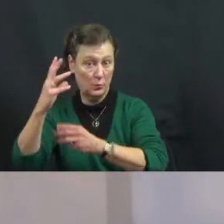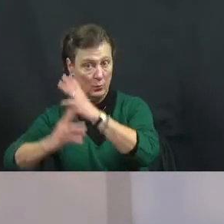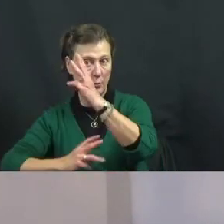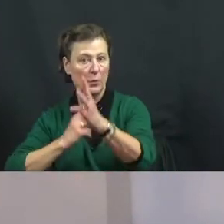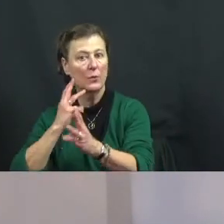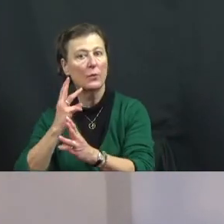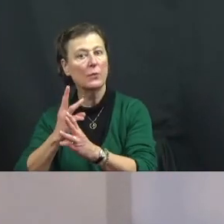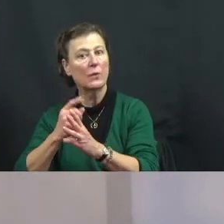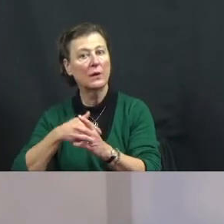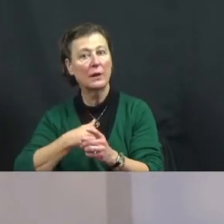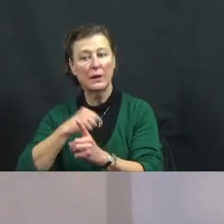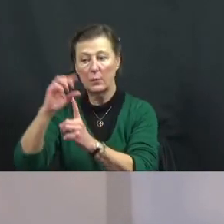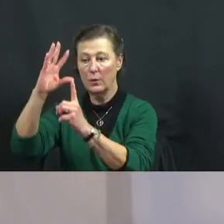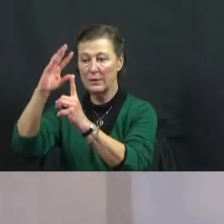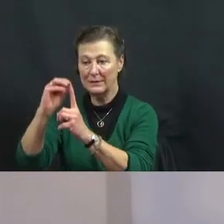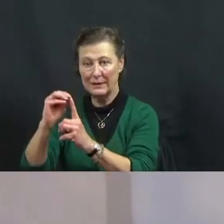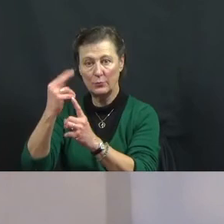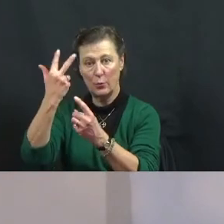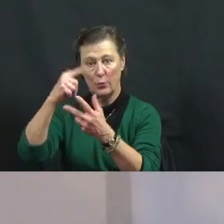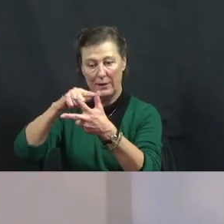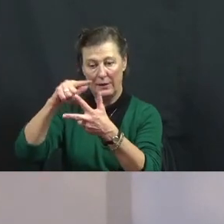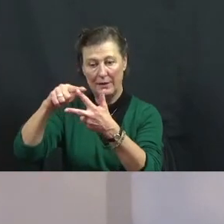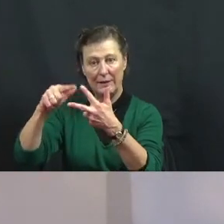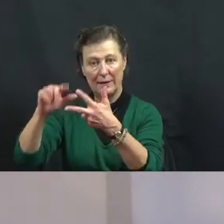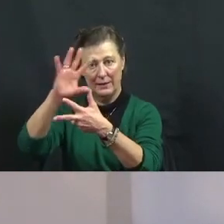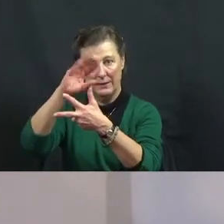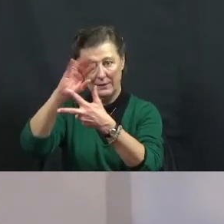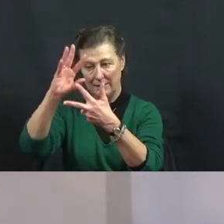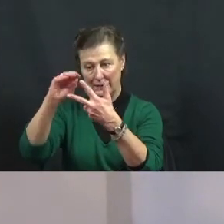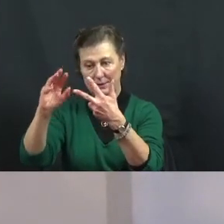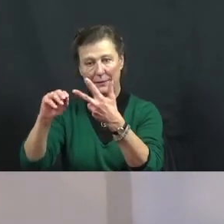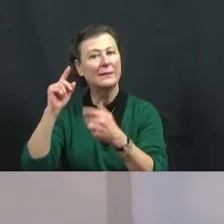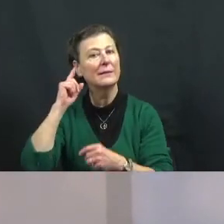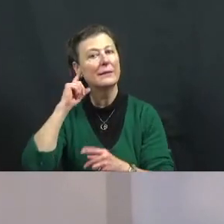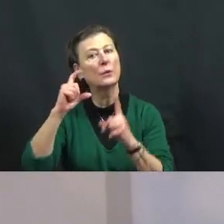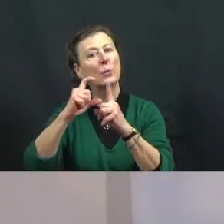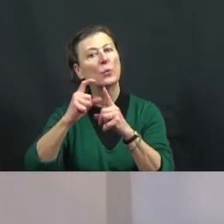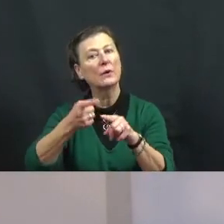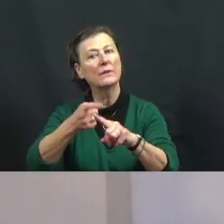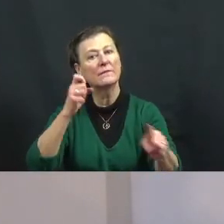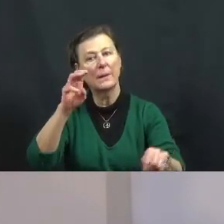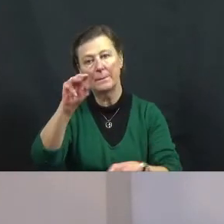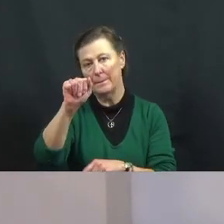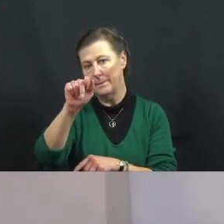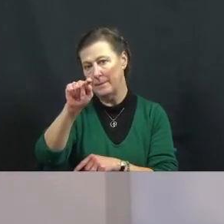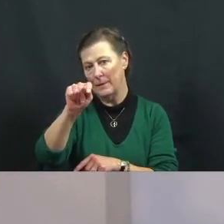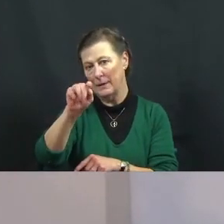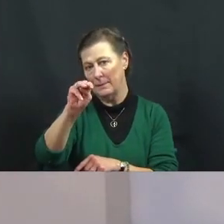As we extinguish the chalices, let us hear these words by Matt Meyer.